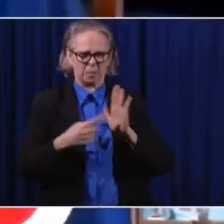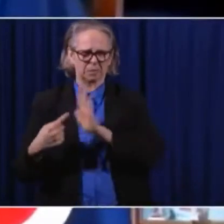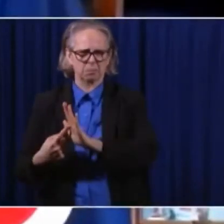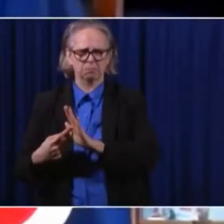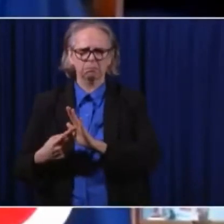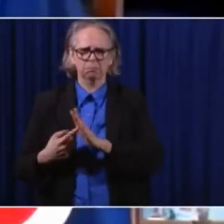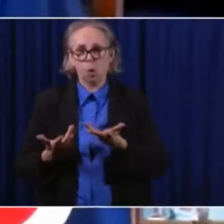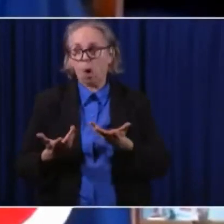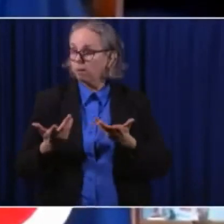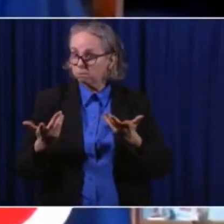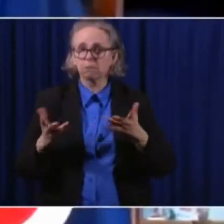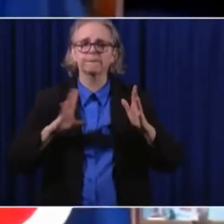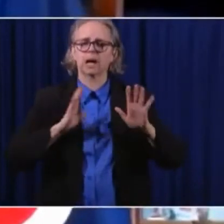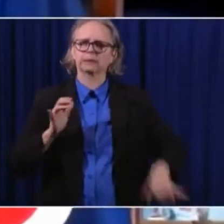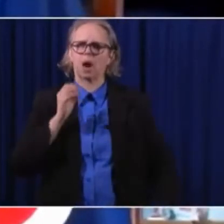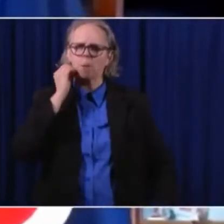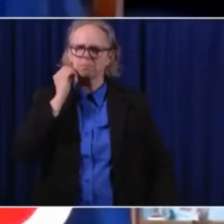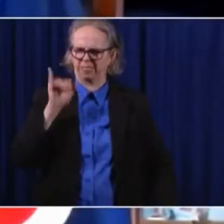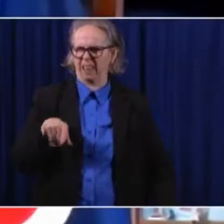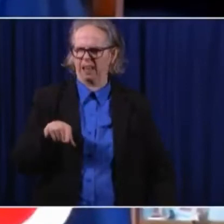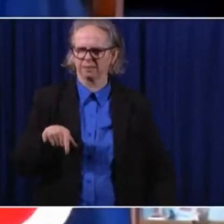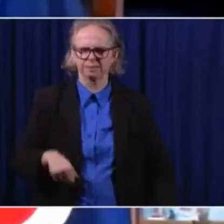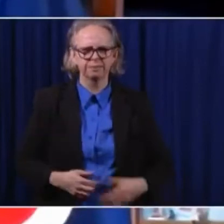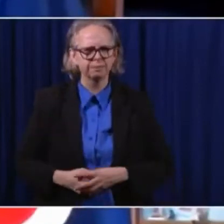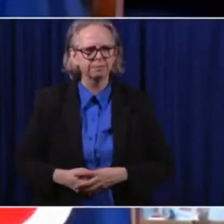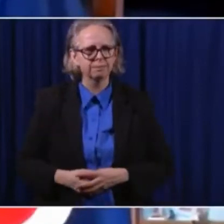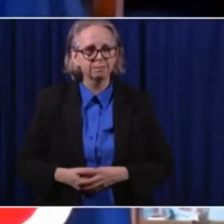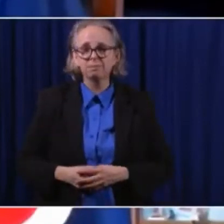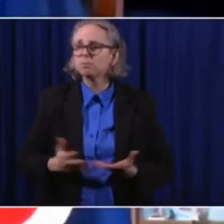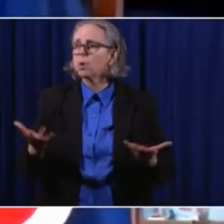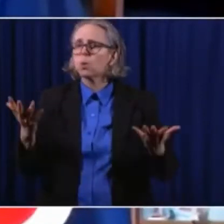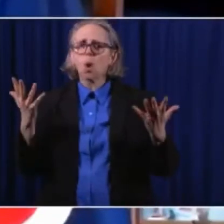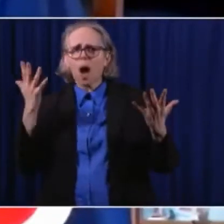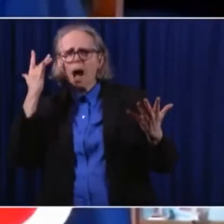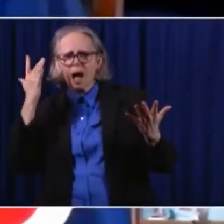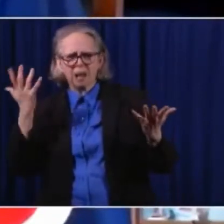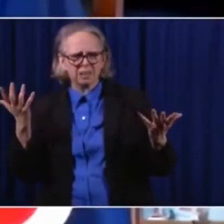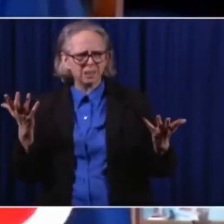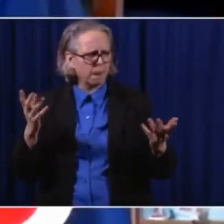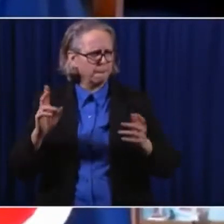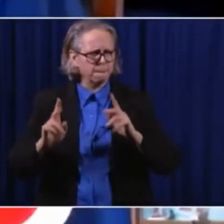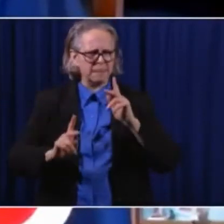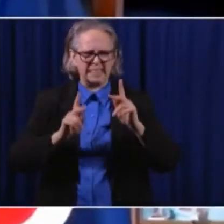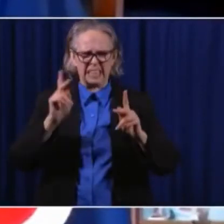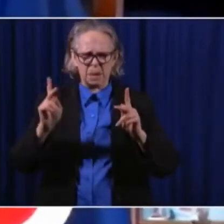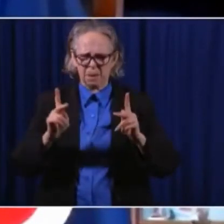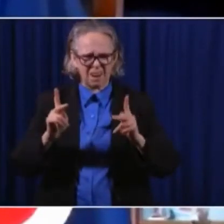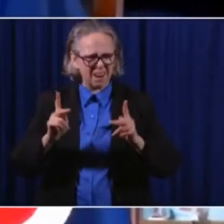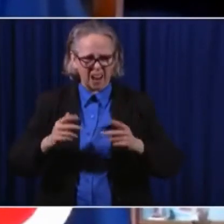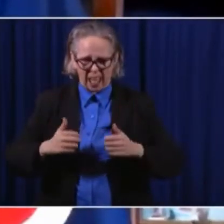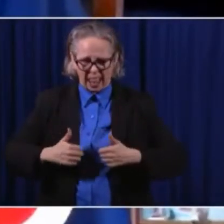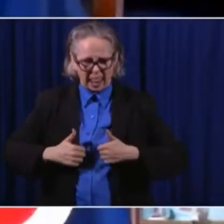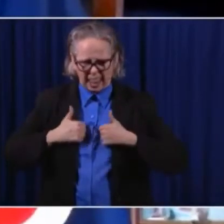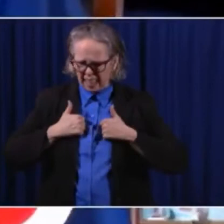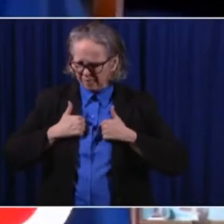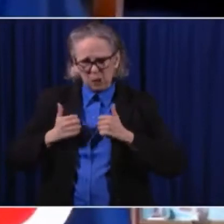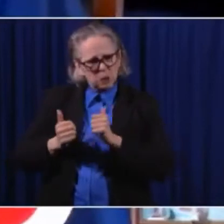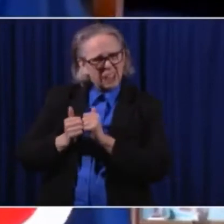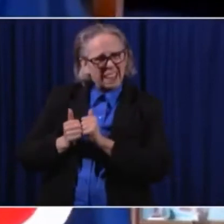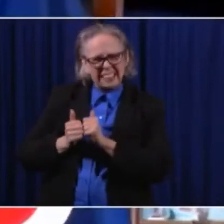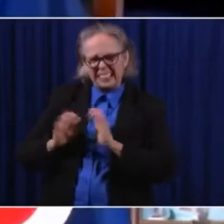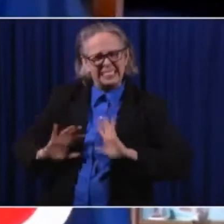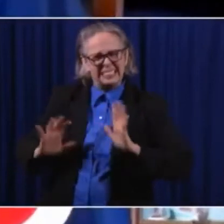are not normally in the same household from coming together. When we had these long discussions over the past week, the hospital officials said, look,